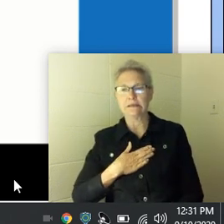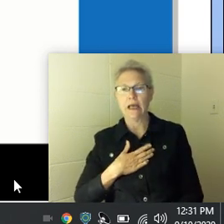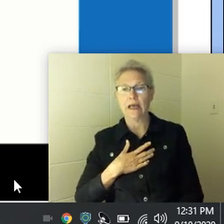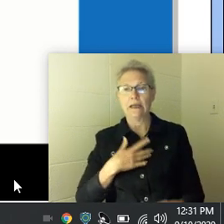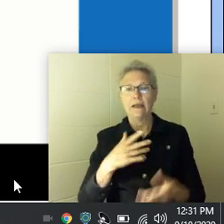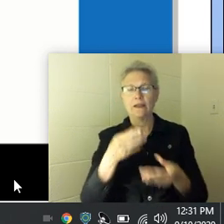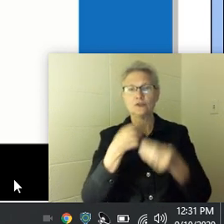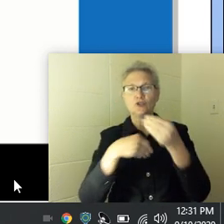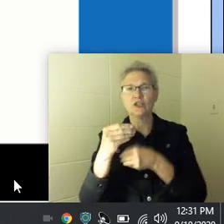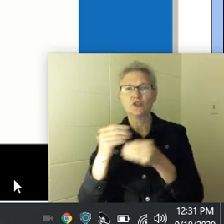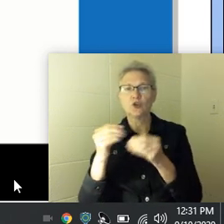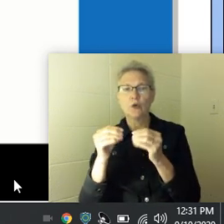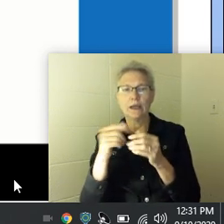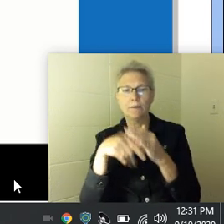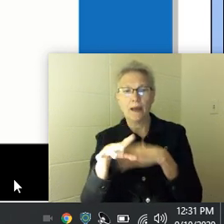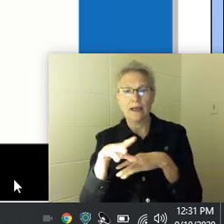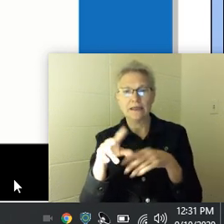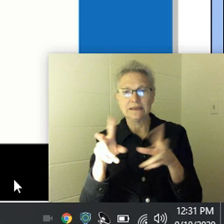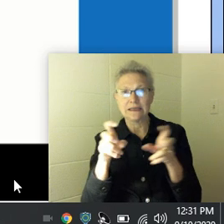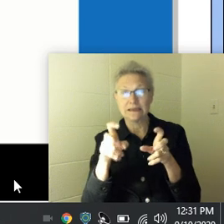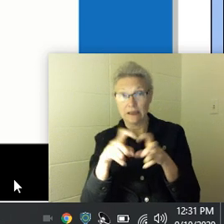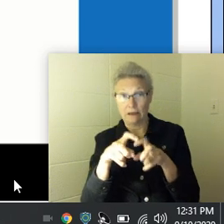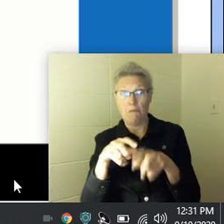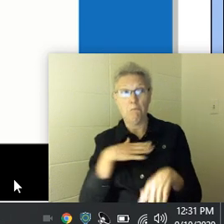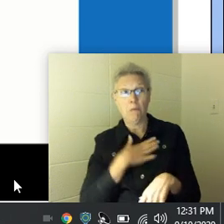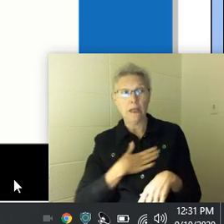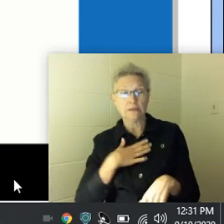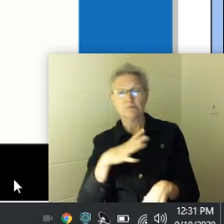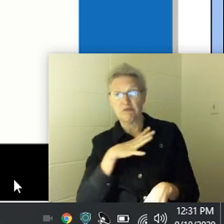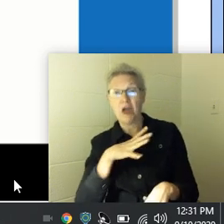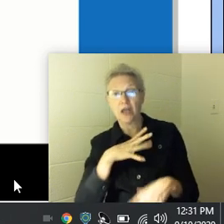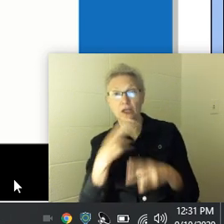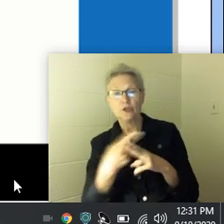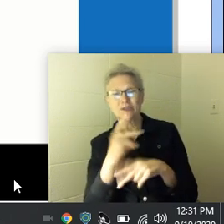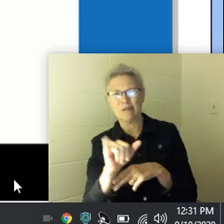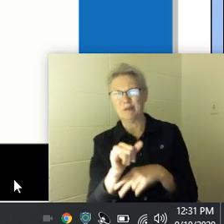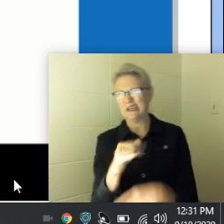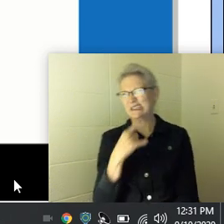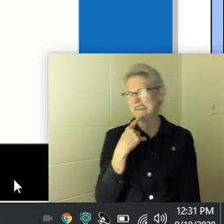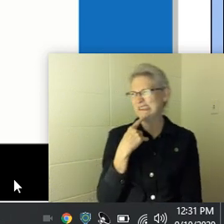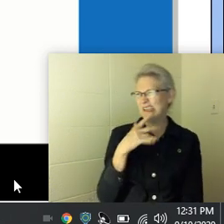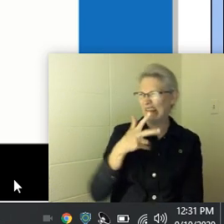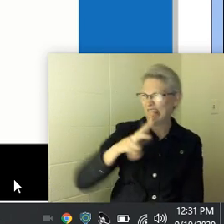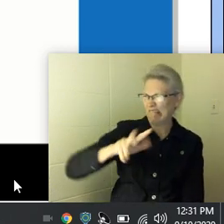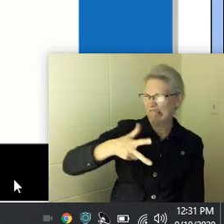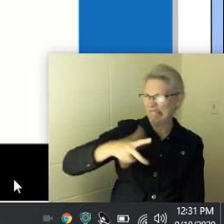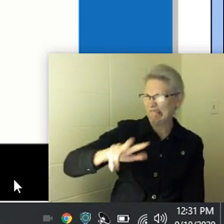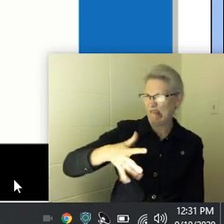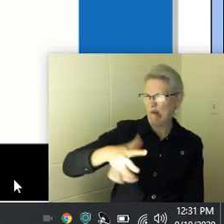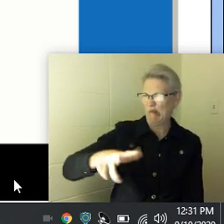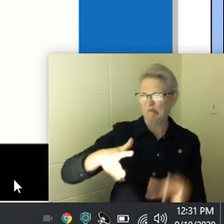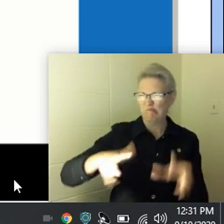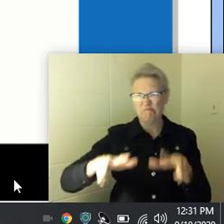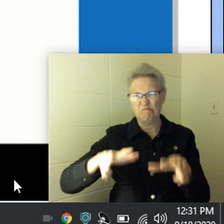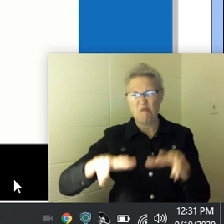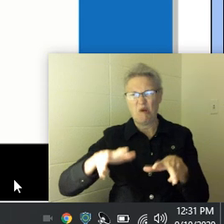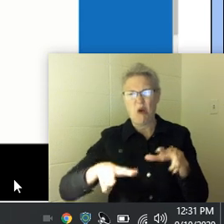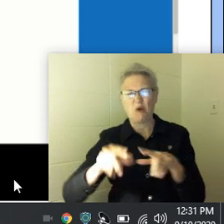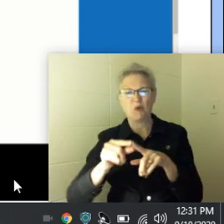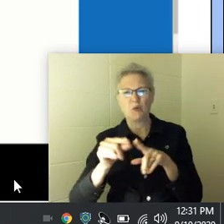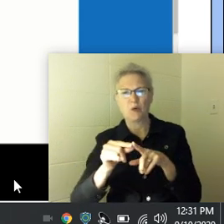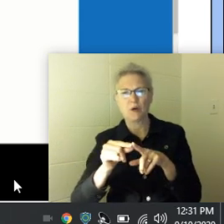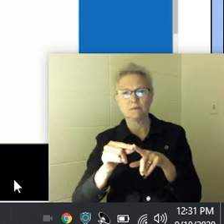and swap it within my text. If it makes sense, awesome, use it. But if you're like, oh, it just doesn't flow, then think of another option